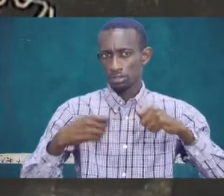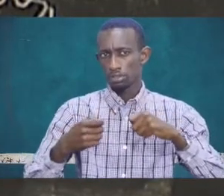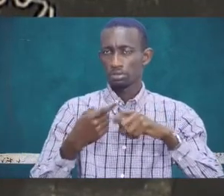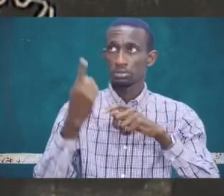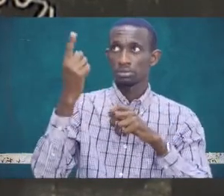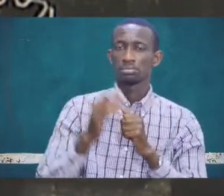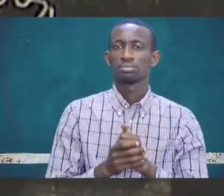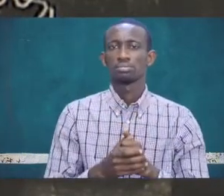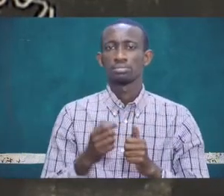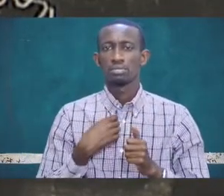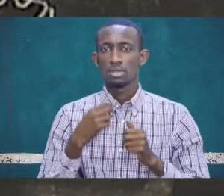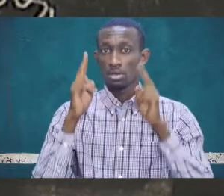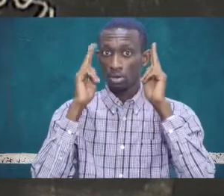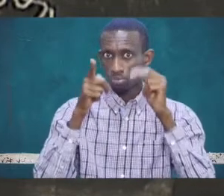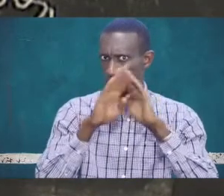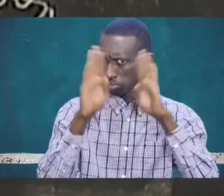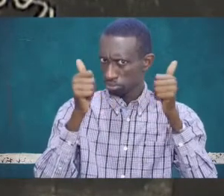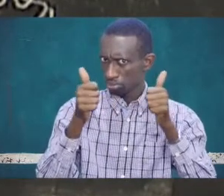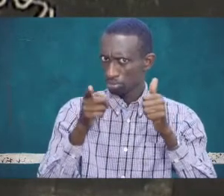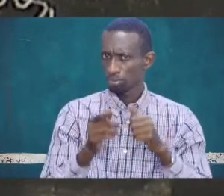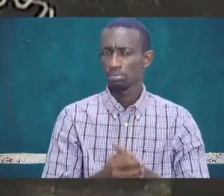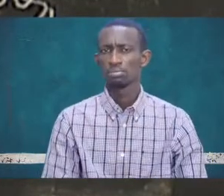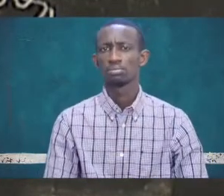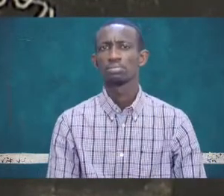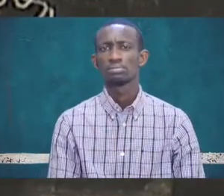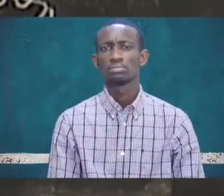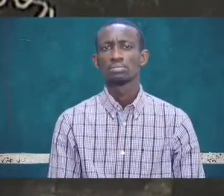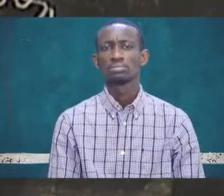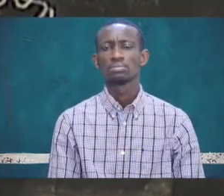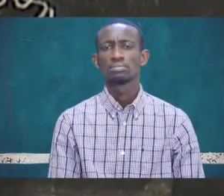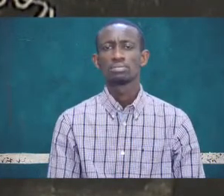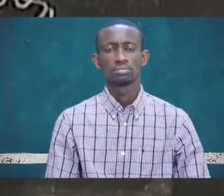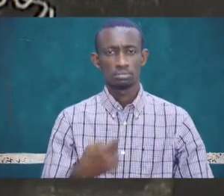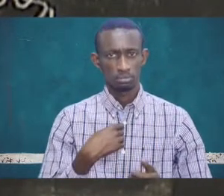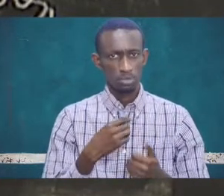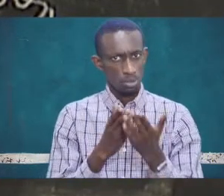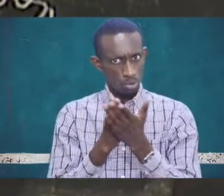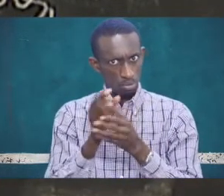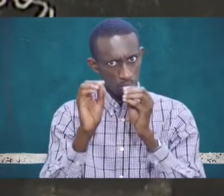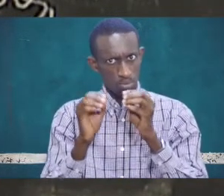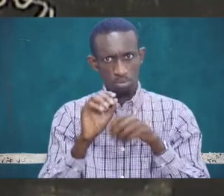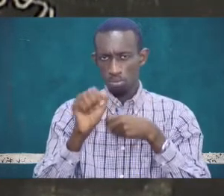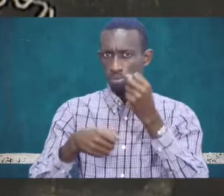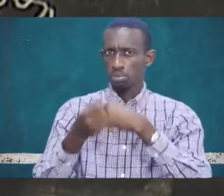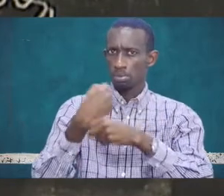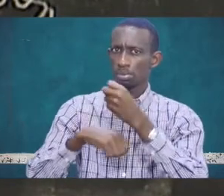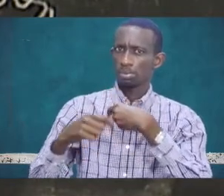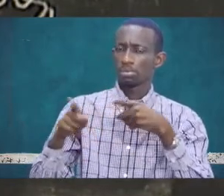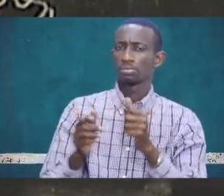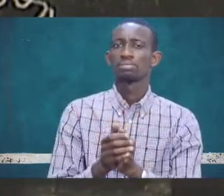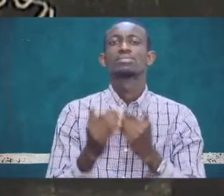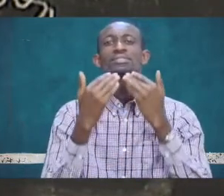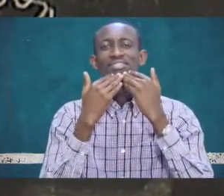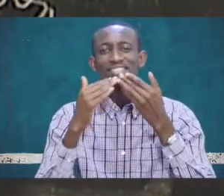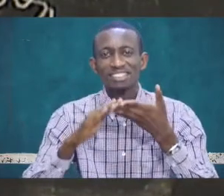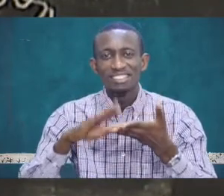I hope that has been very clear, and I've gone through all the work. Thank you so